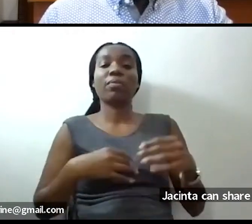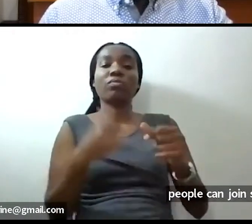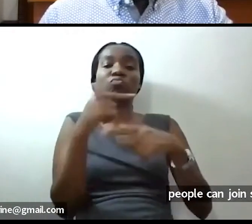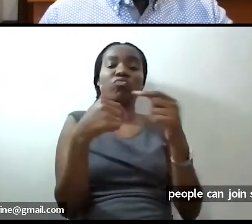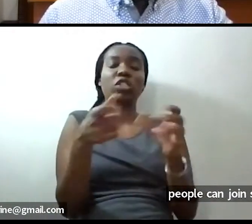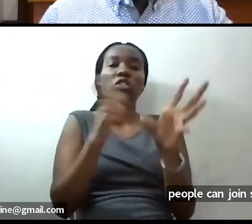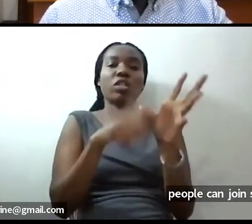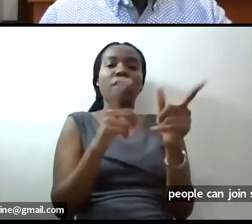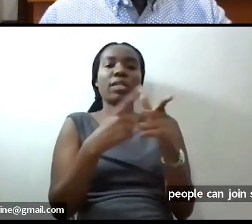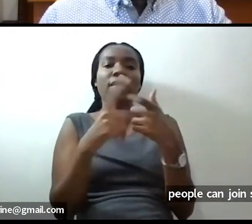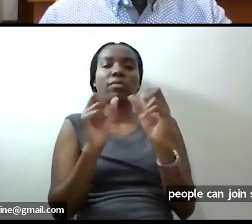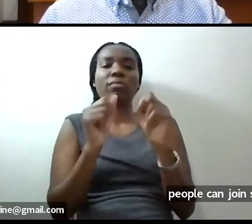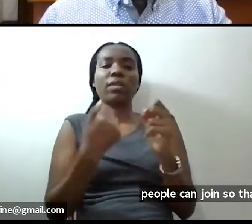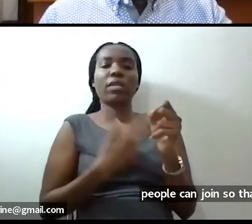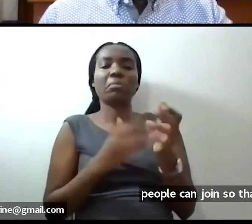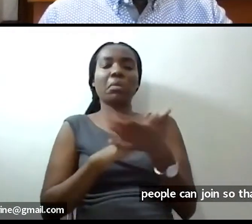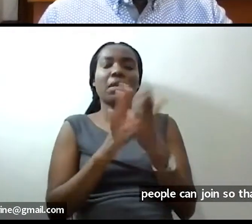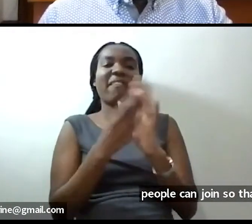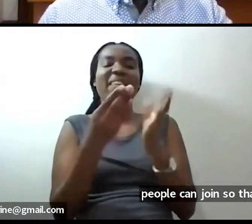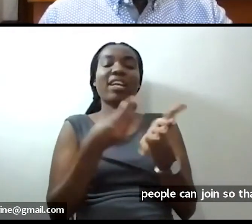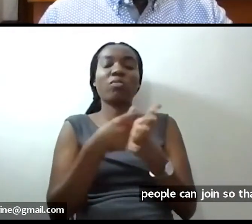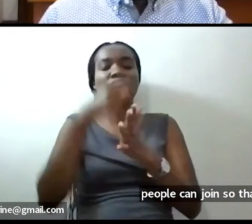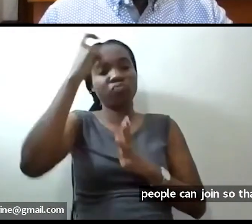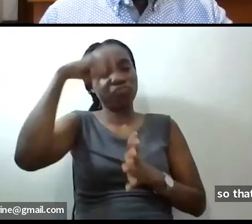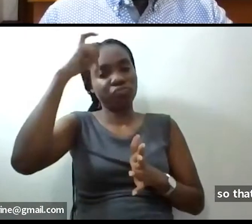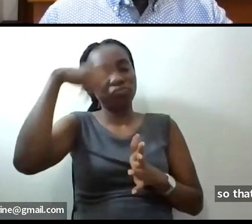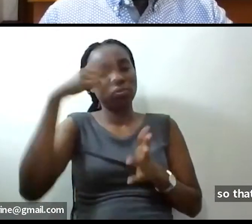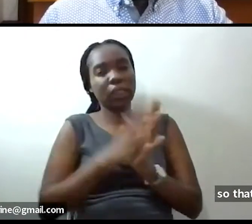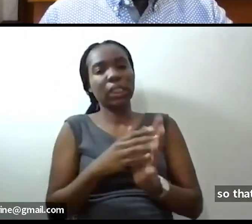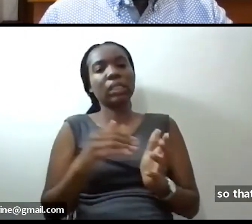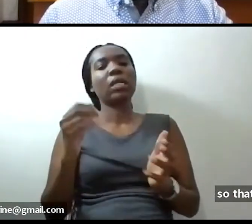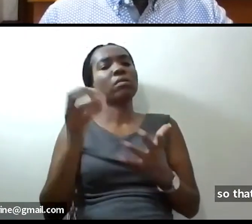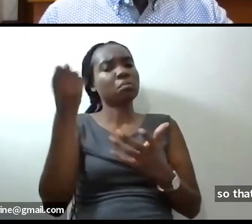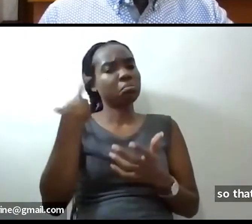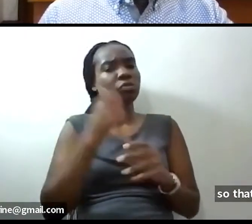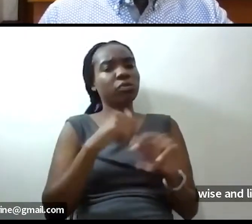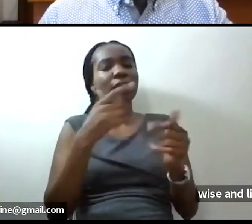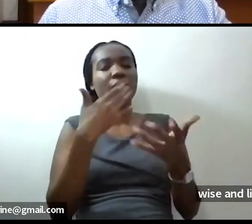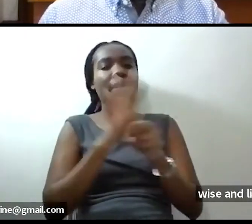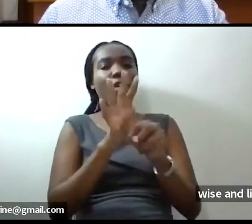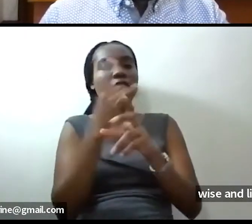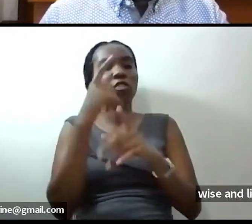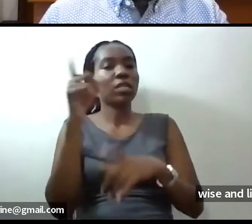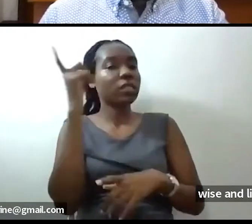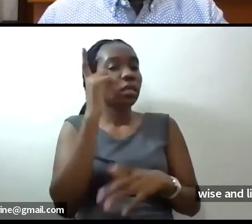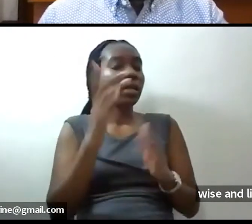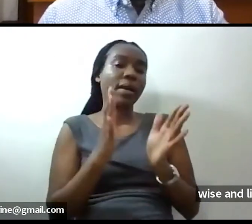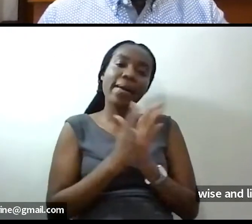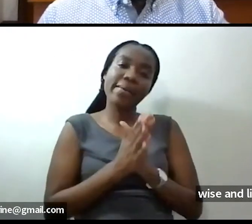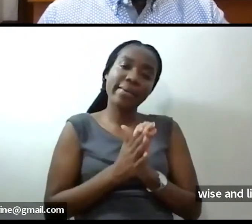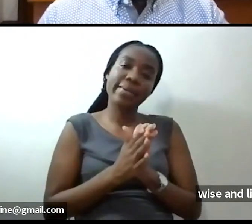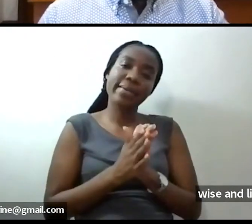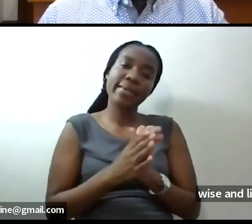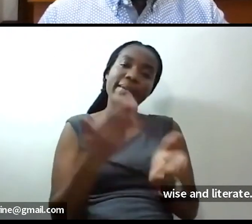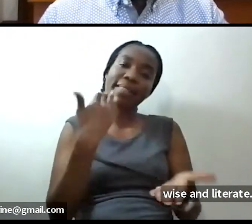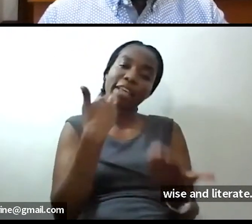so that we become financially wise and literate. Thank you so much for listening, and thank